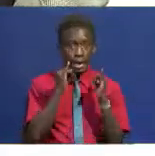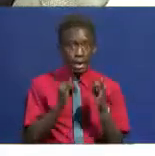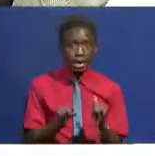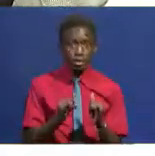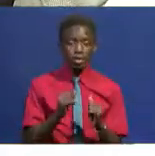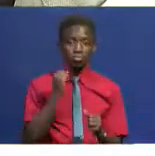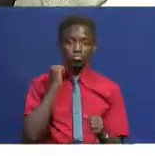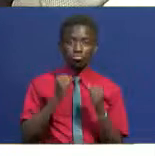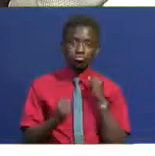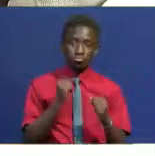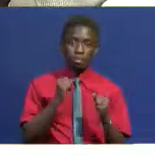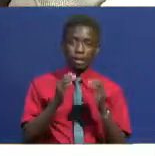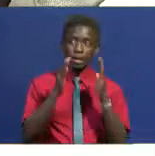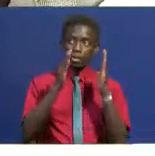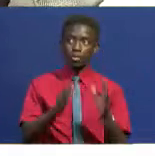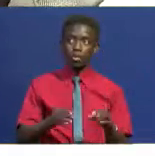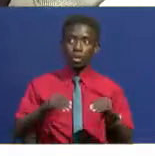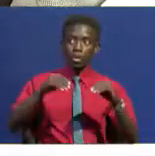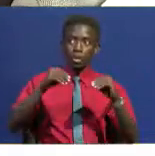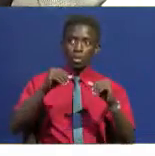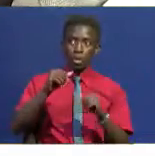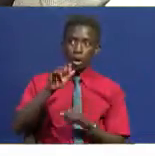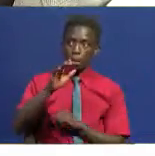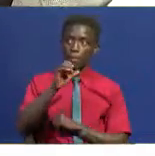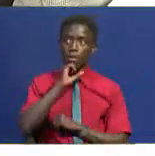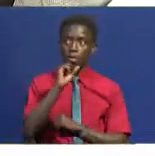age. So